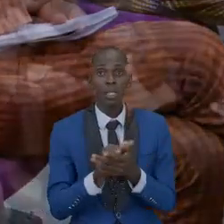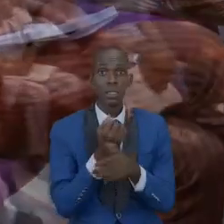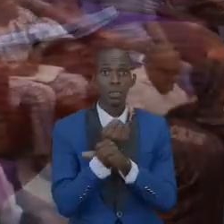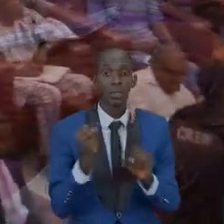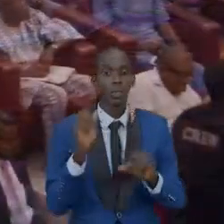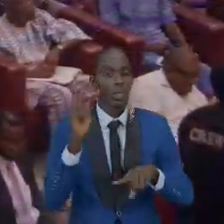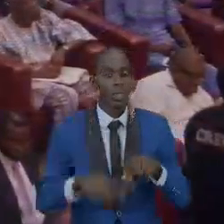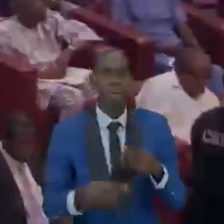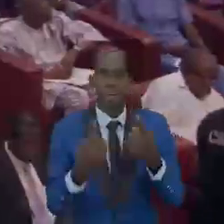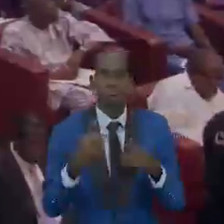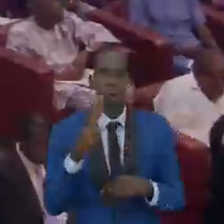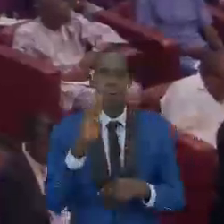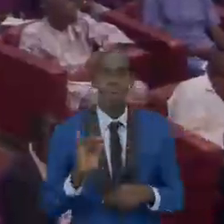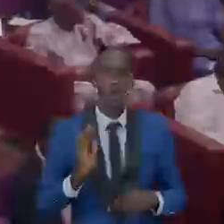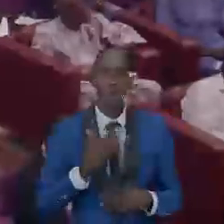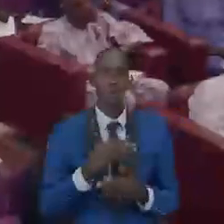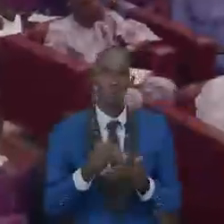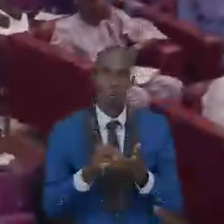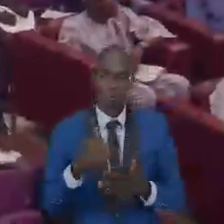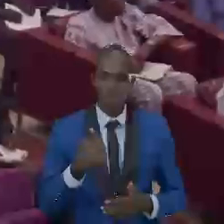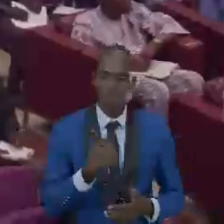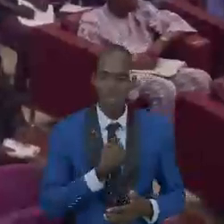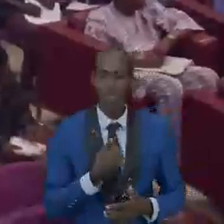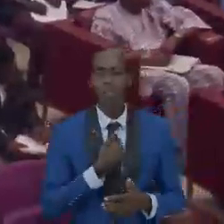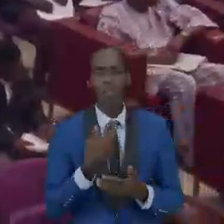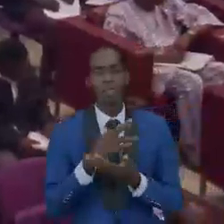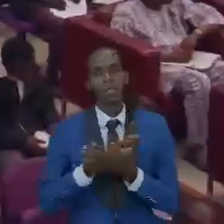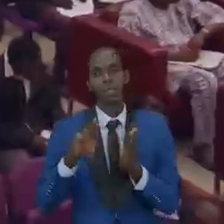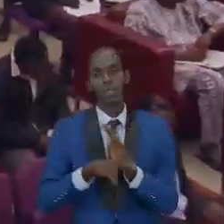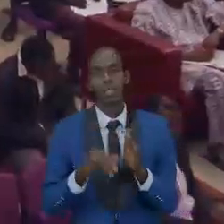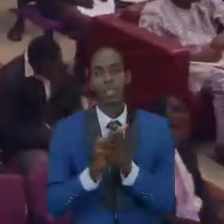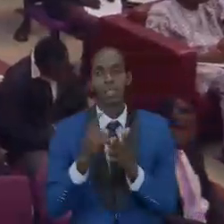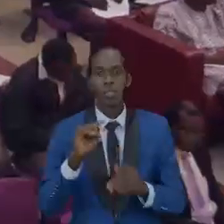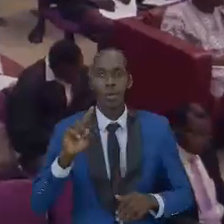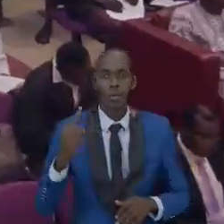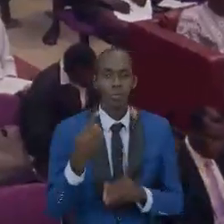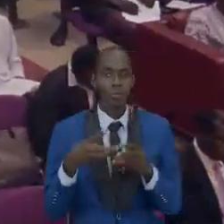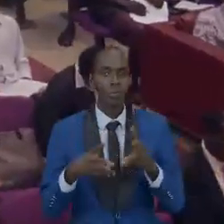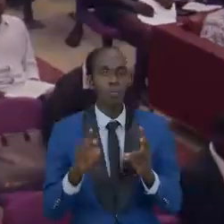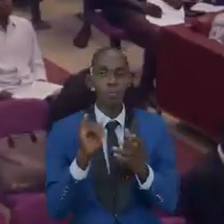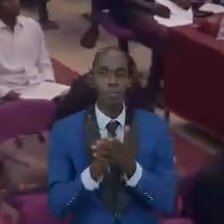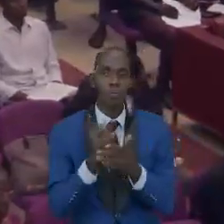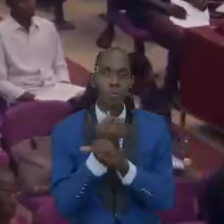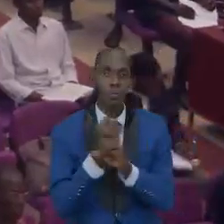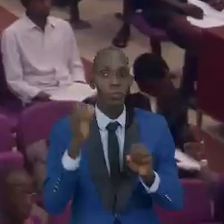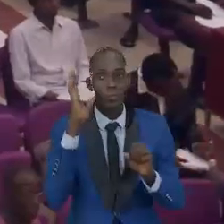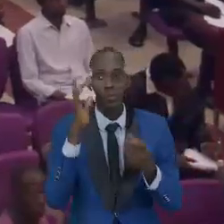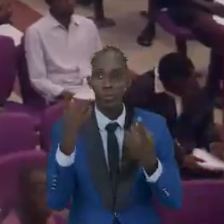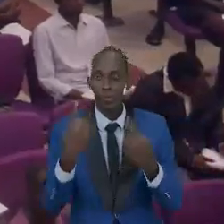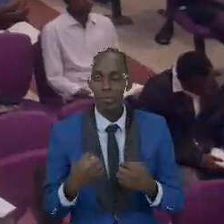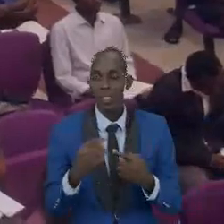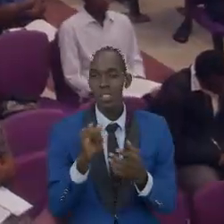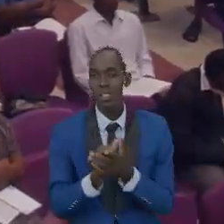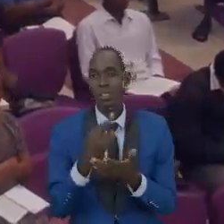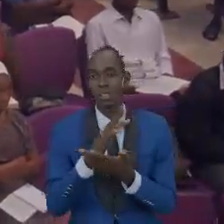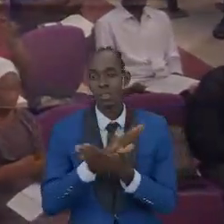by our self-righteousness, that the only way that salvation could come, redemption could